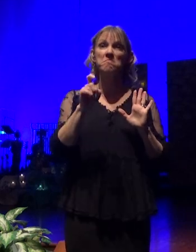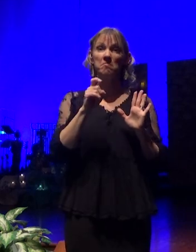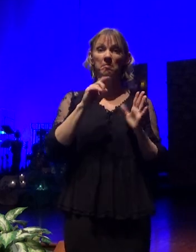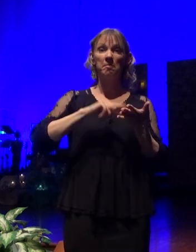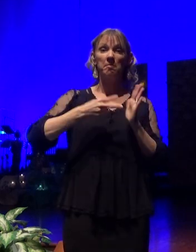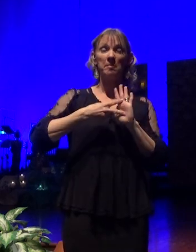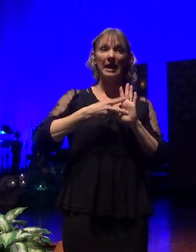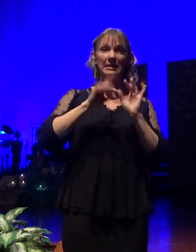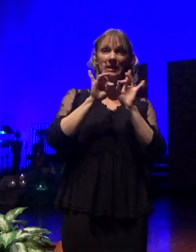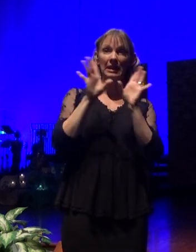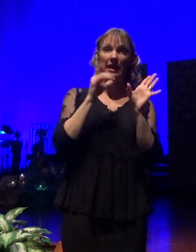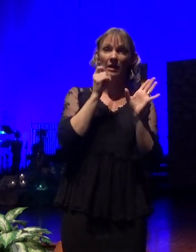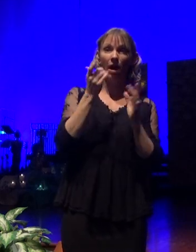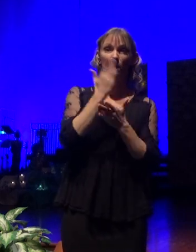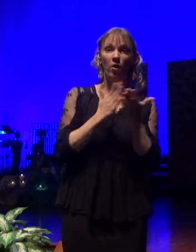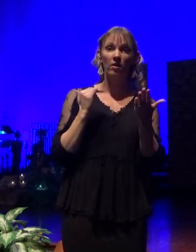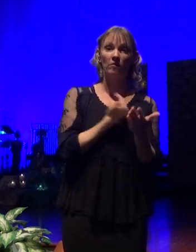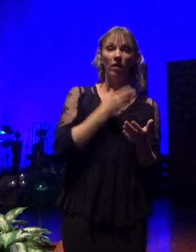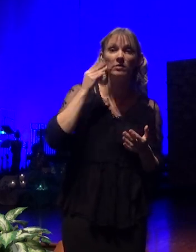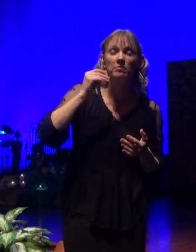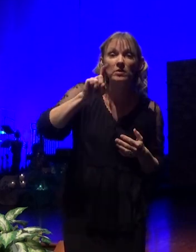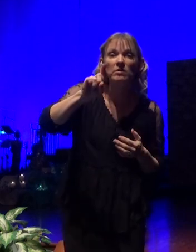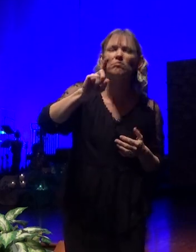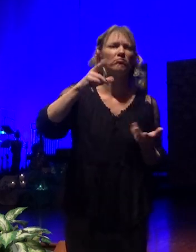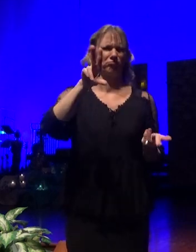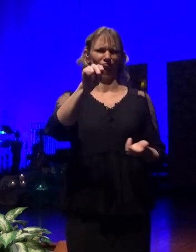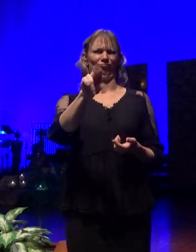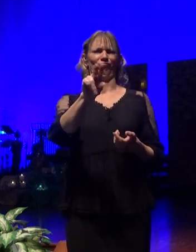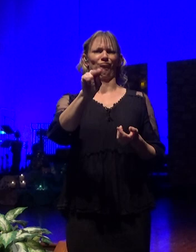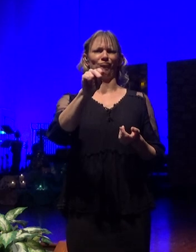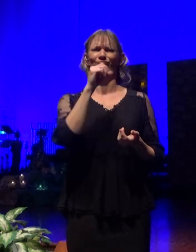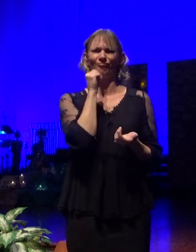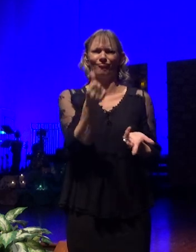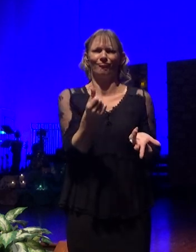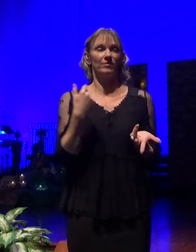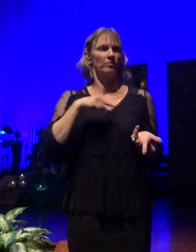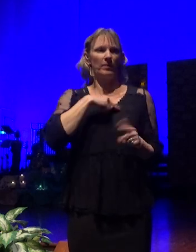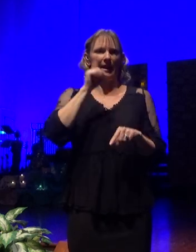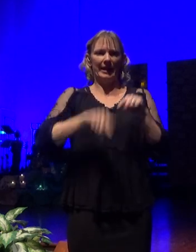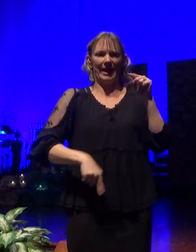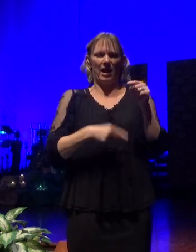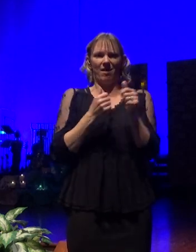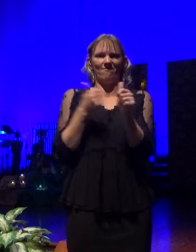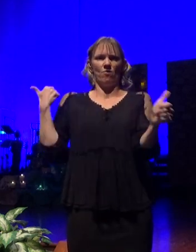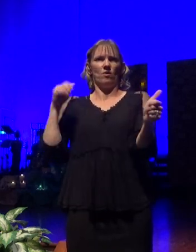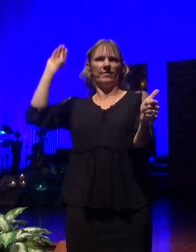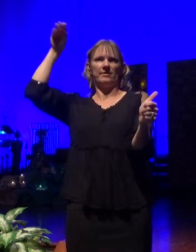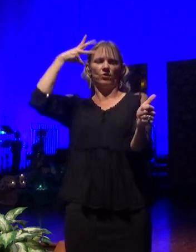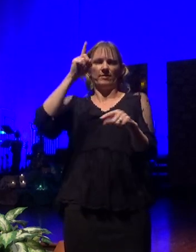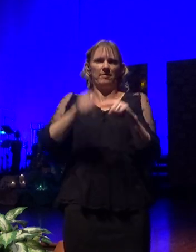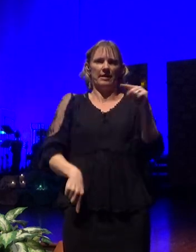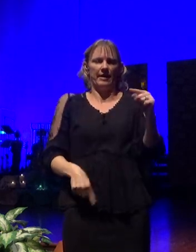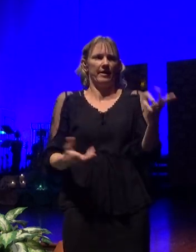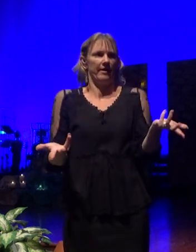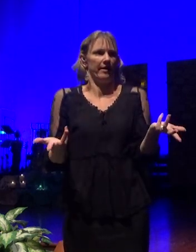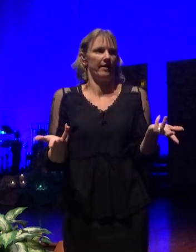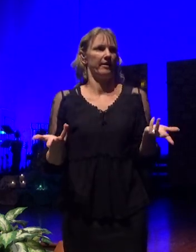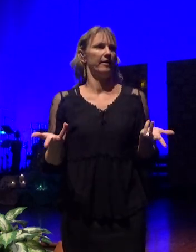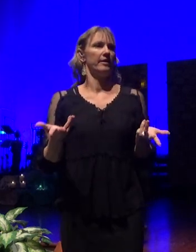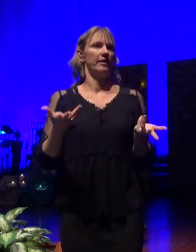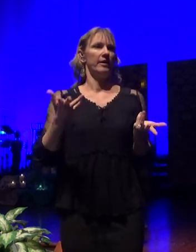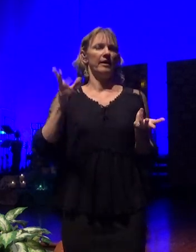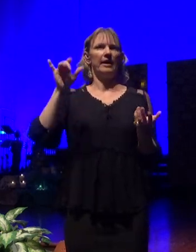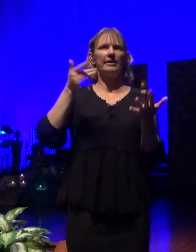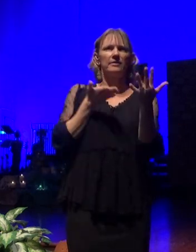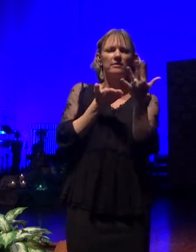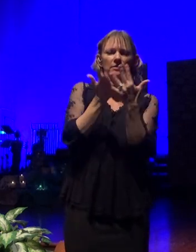a part of our experience? No, not at all. We can't escape the sunshine. It is woven